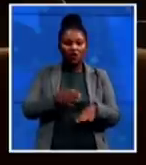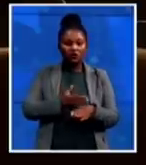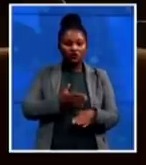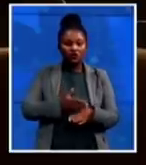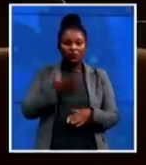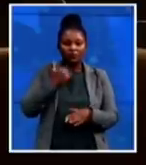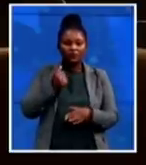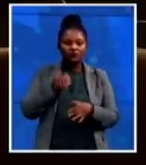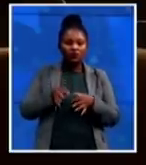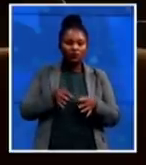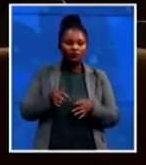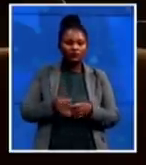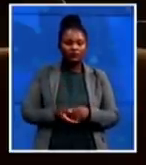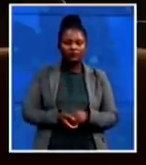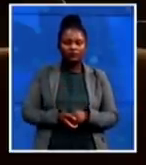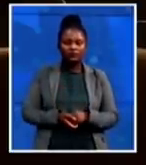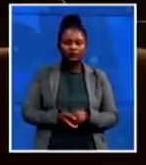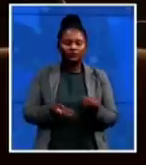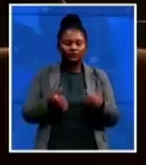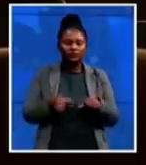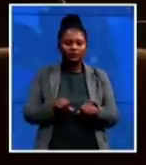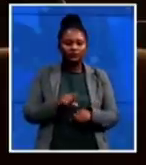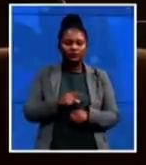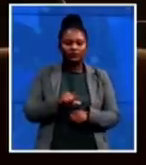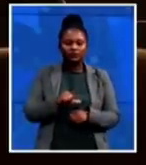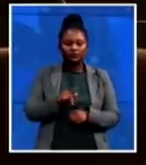And then Gaugela from UFM